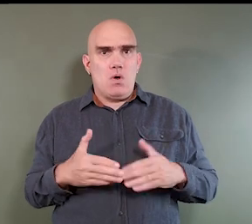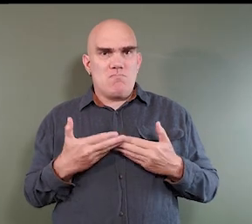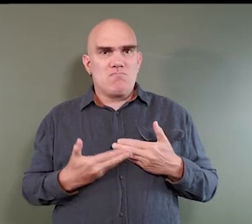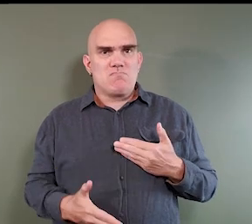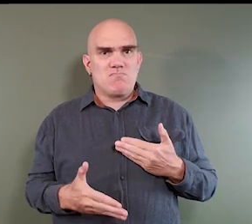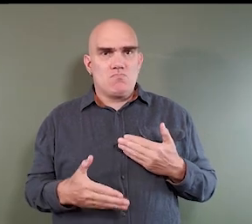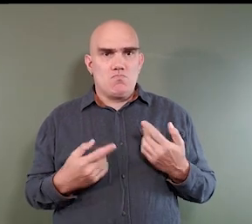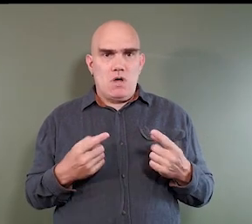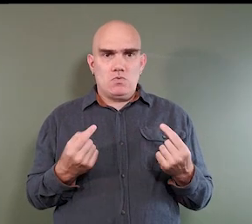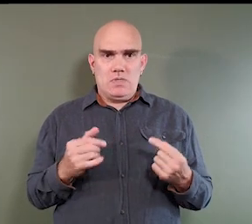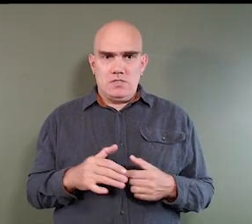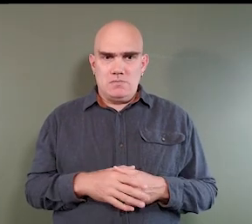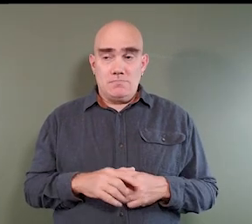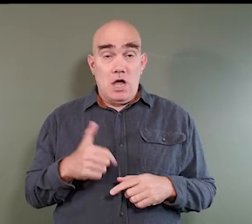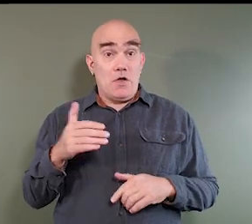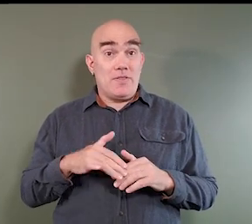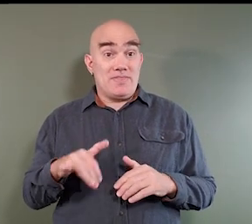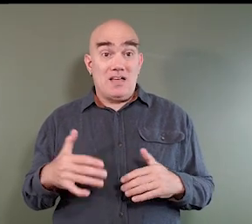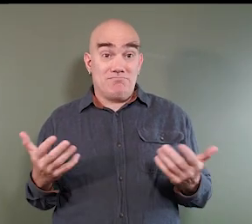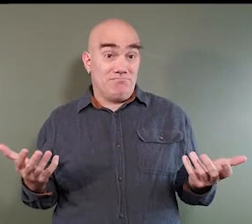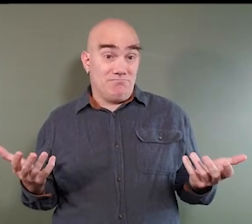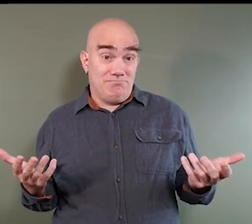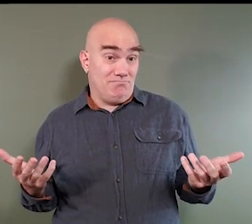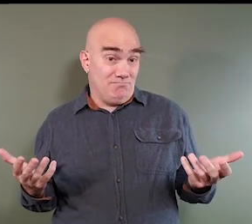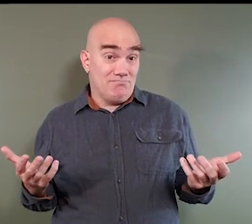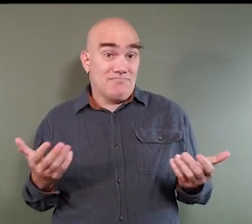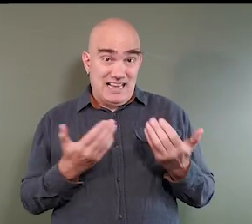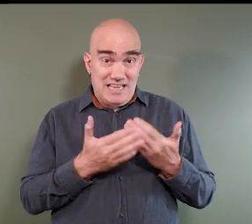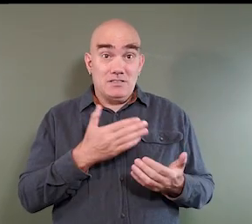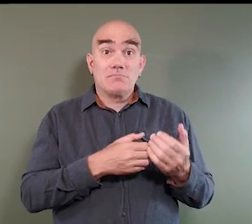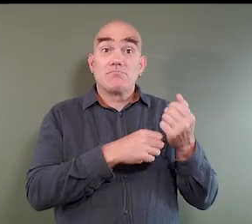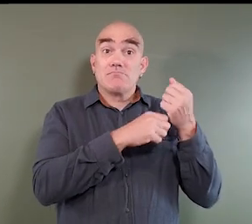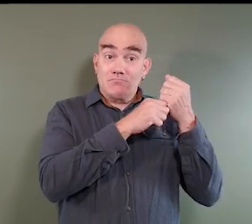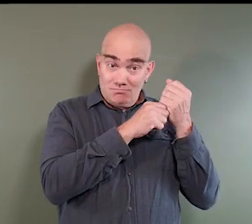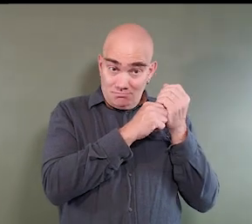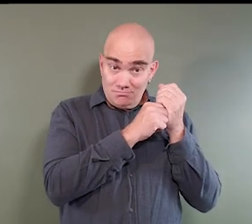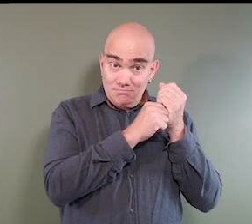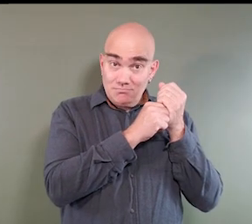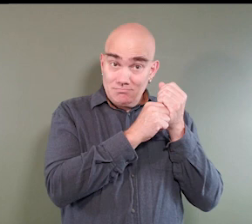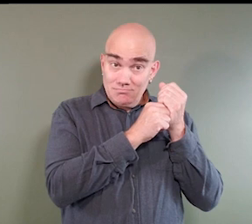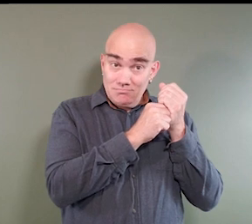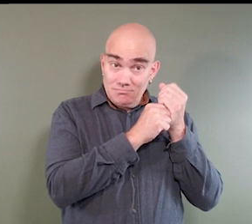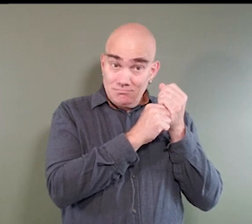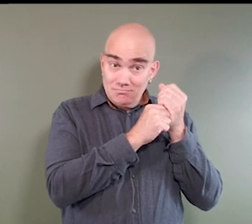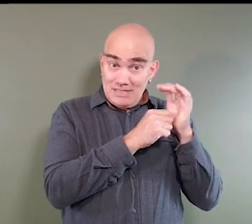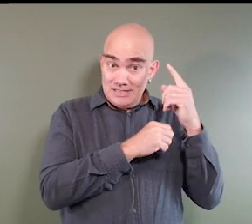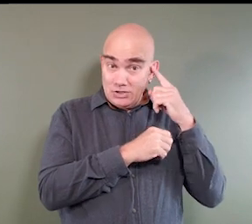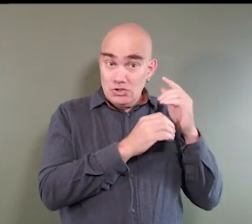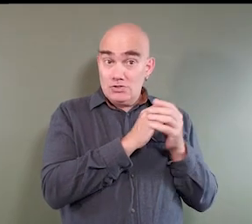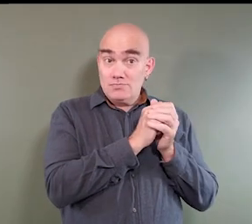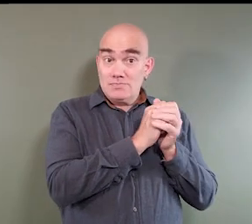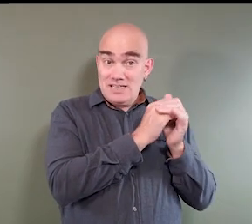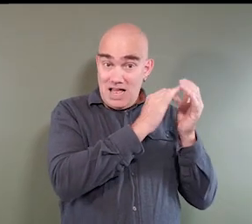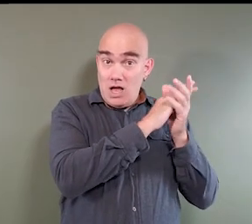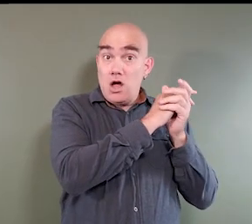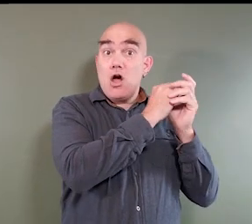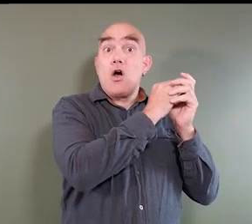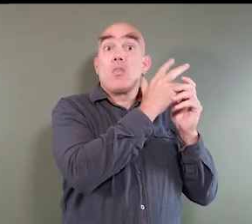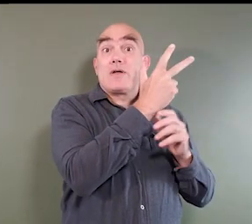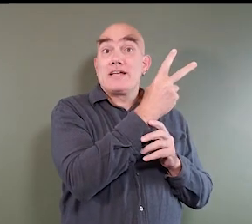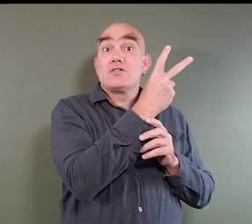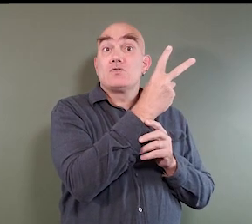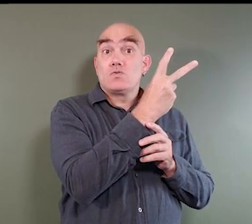doing this. But other than that, hands up to the left-hand side, right by your ear. And